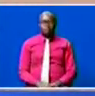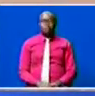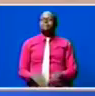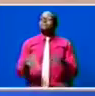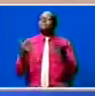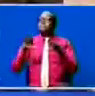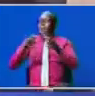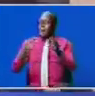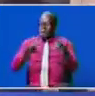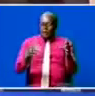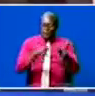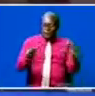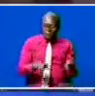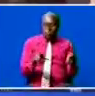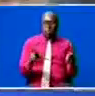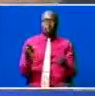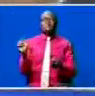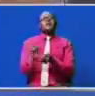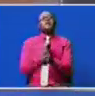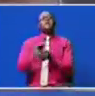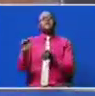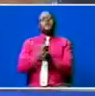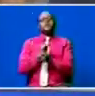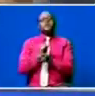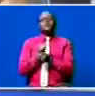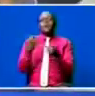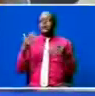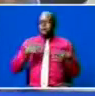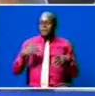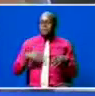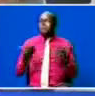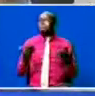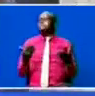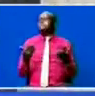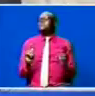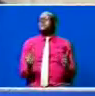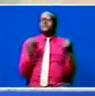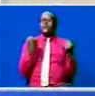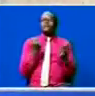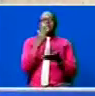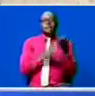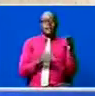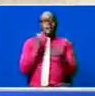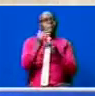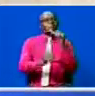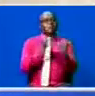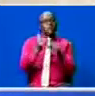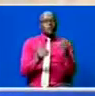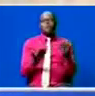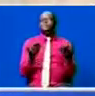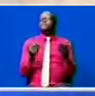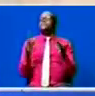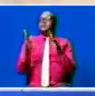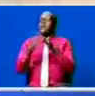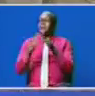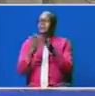Makeshift classes giving in to the Akua power as residents risk it all to salvage learning materials. School pit